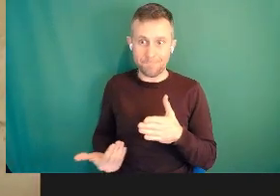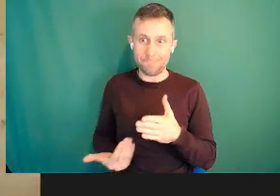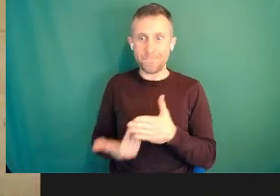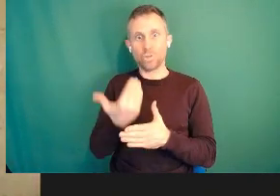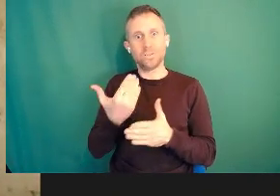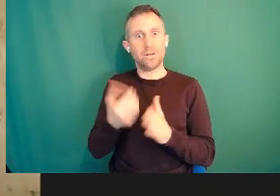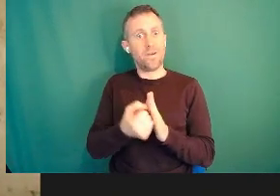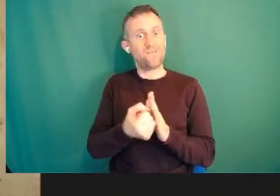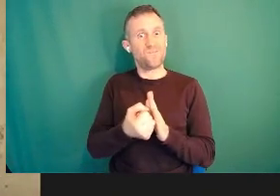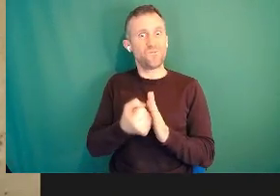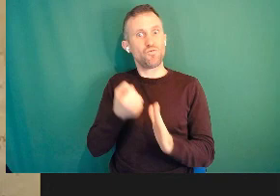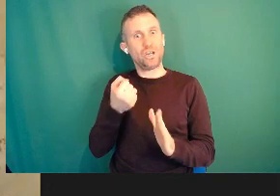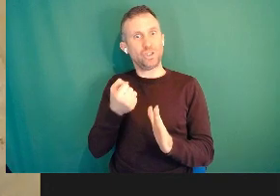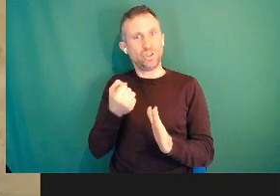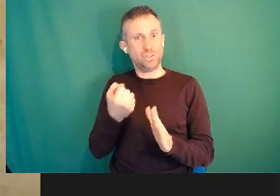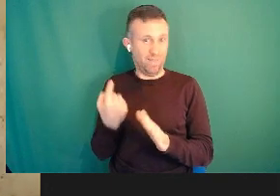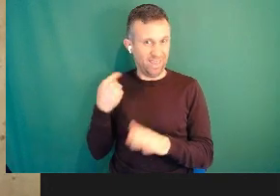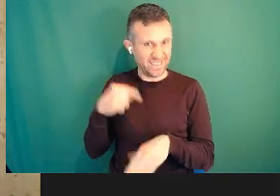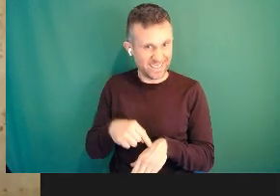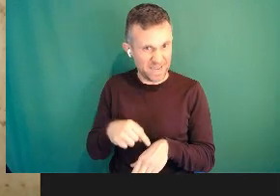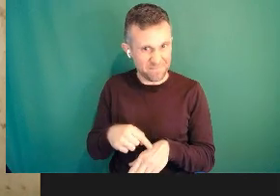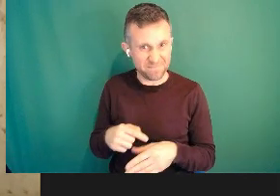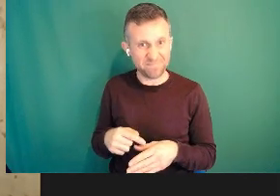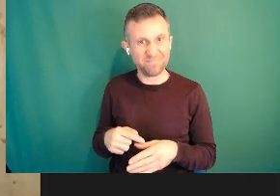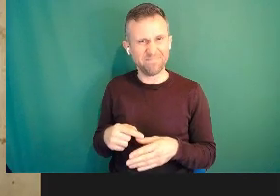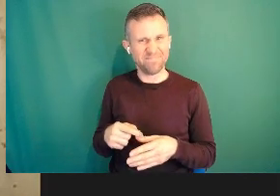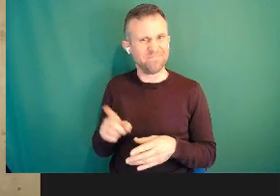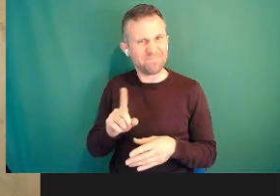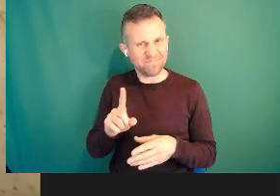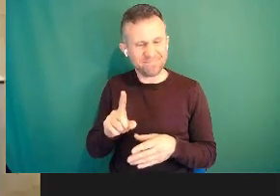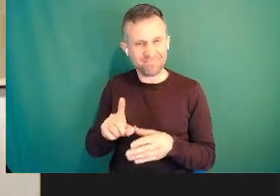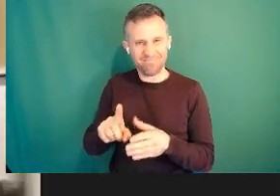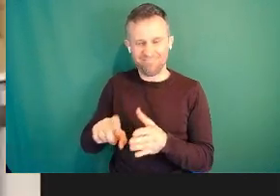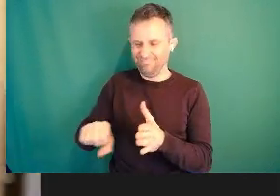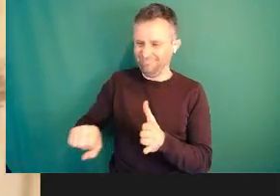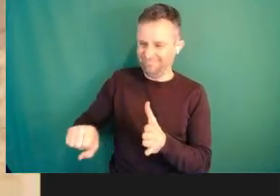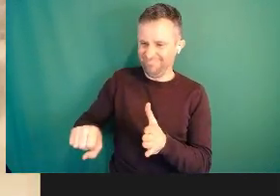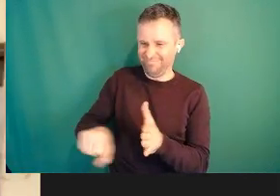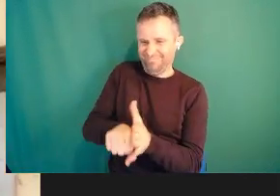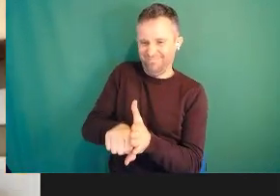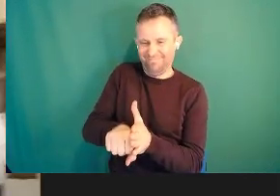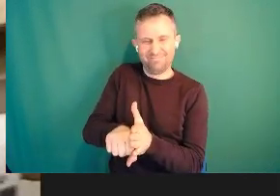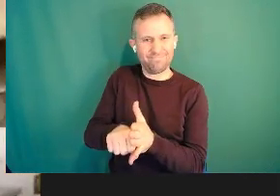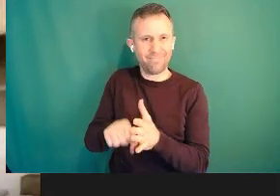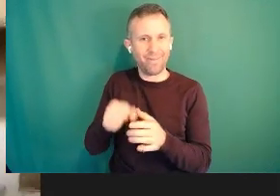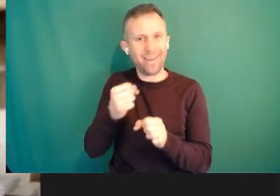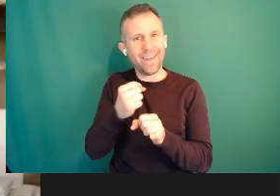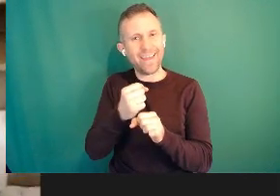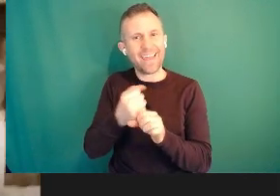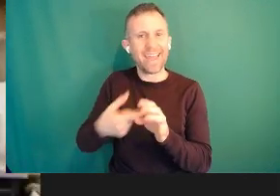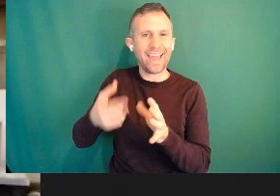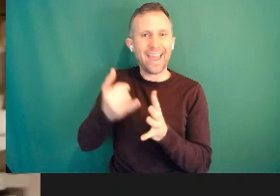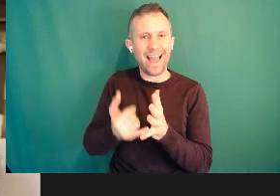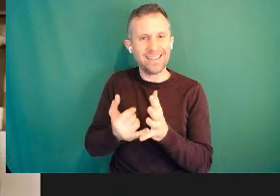in the 30s when it was bought, and it would have run on gas. And then here we've got